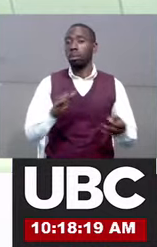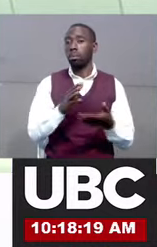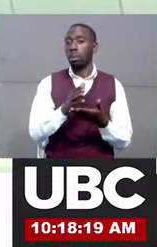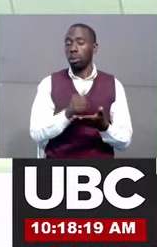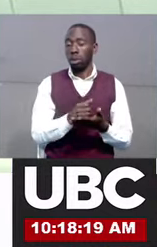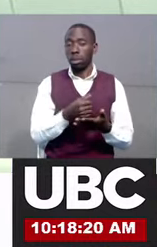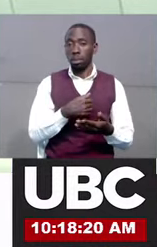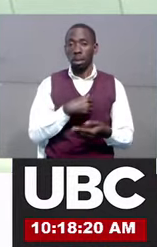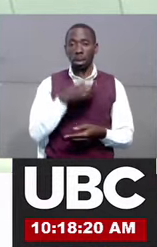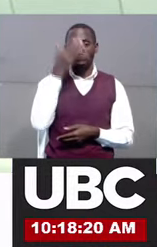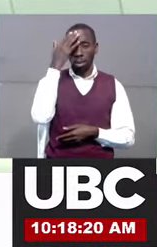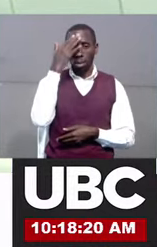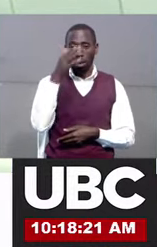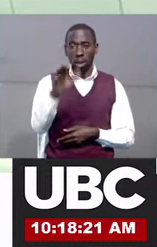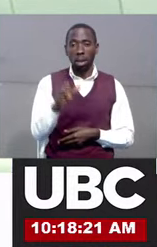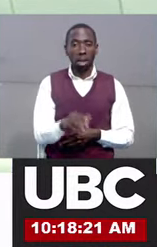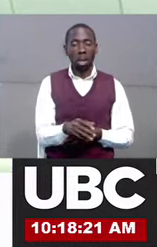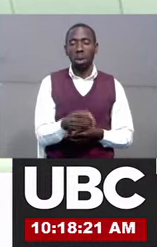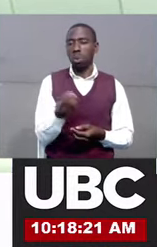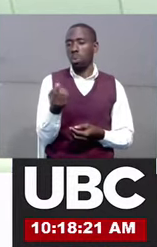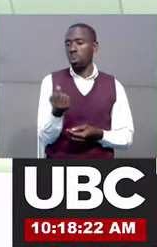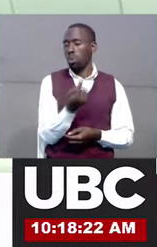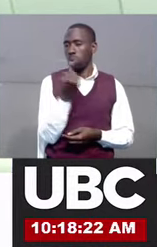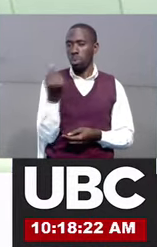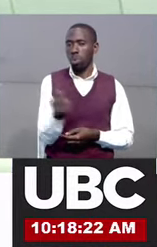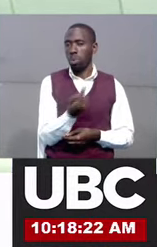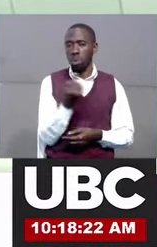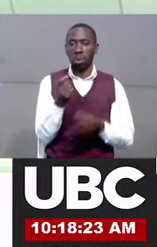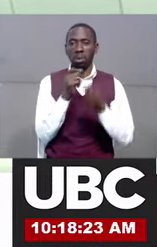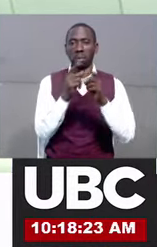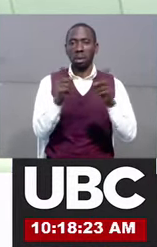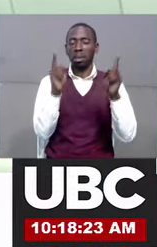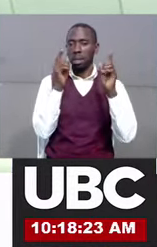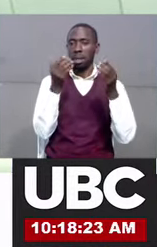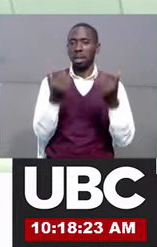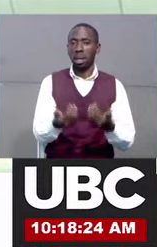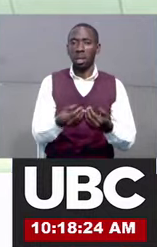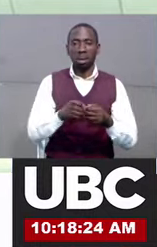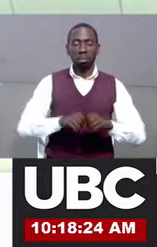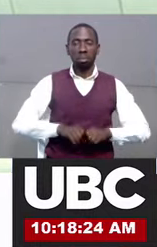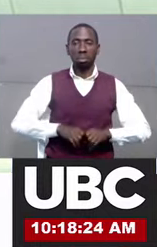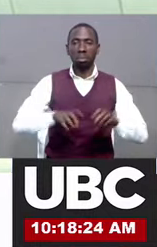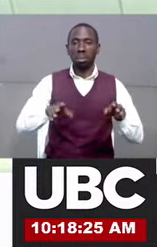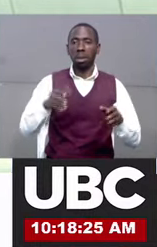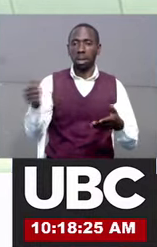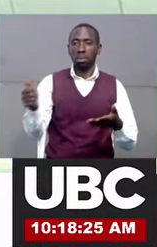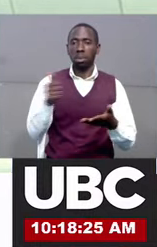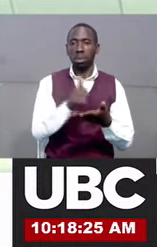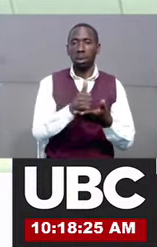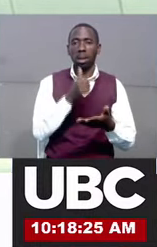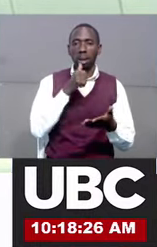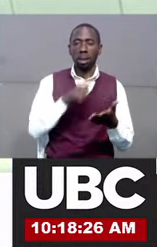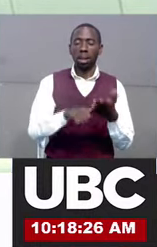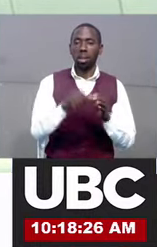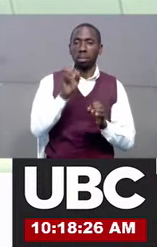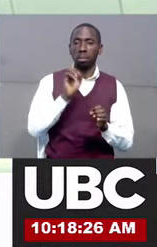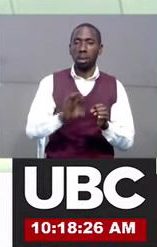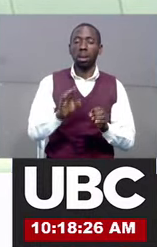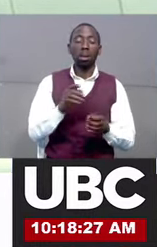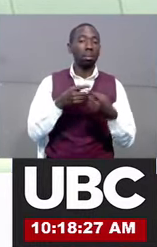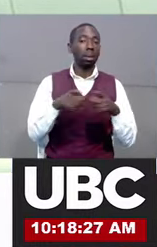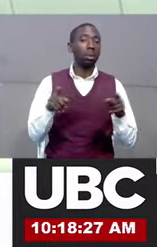I'm aware, not even a single university by now could have issued the admission letters. But also supplemental to